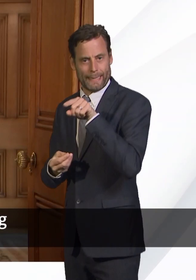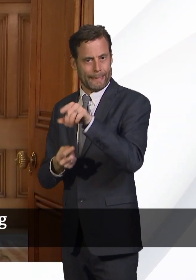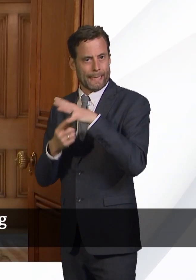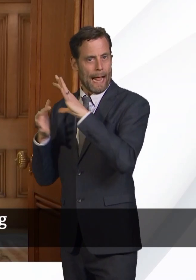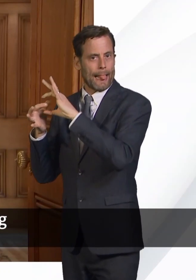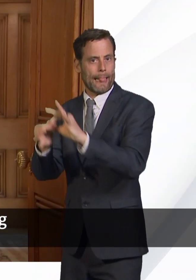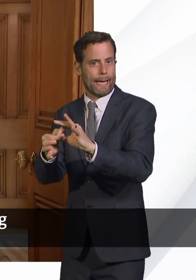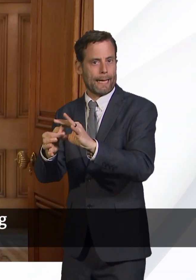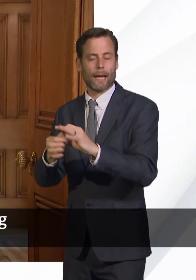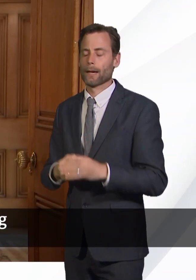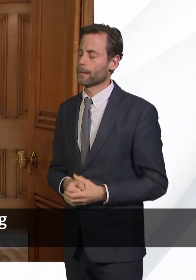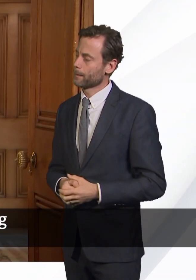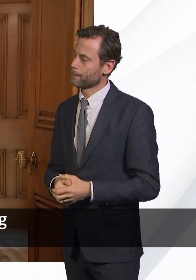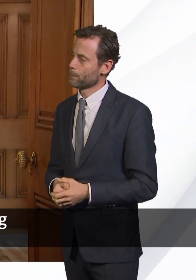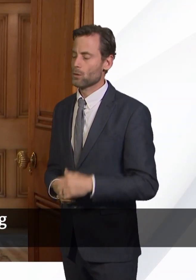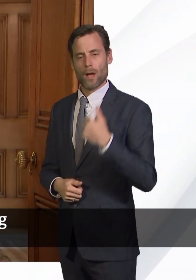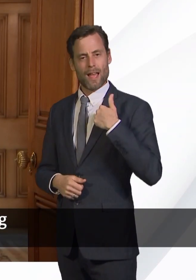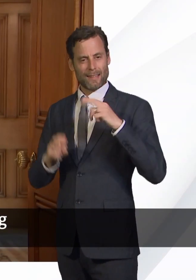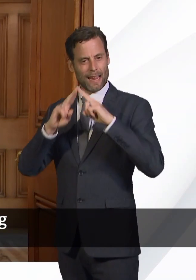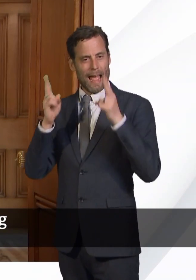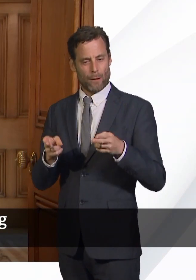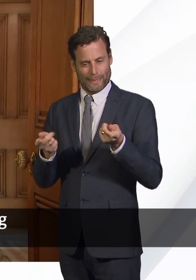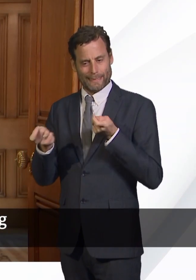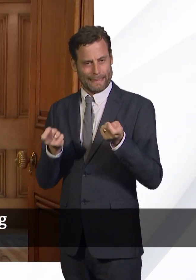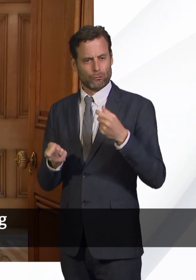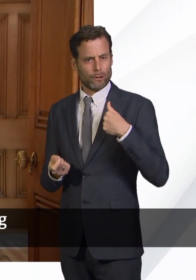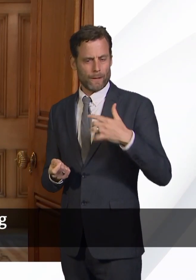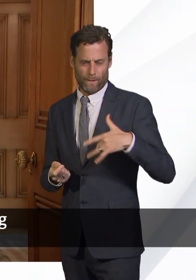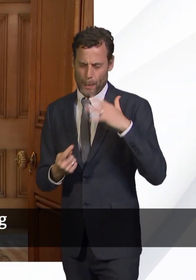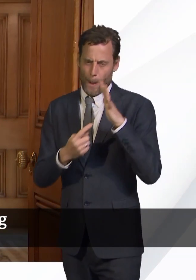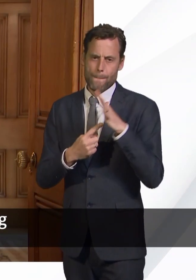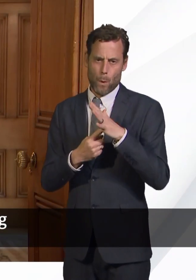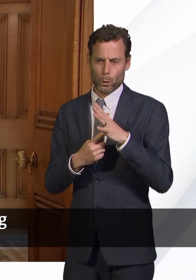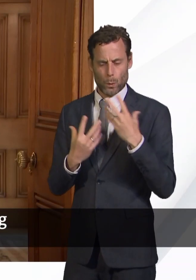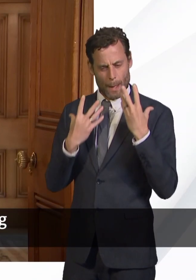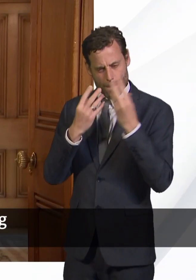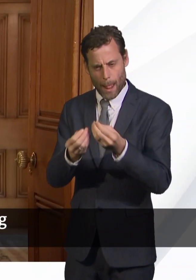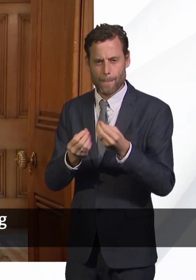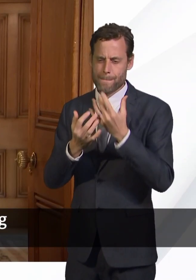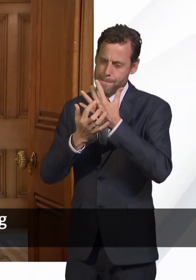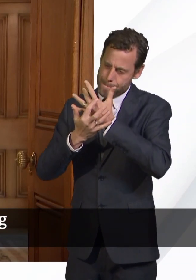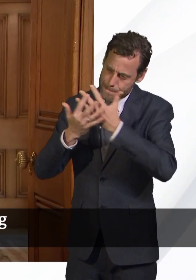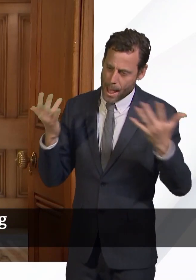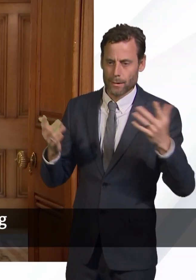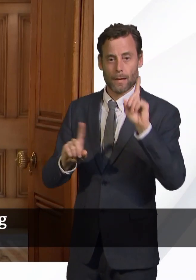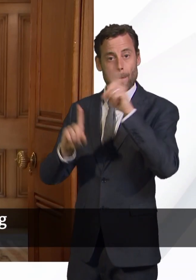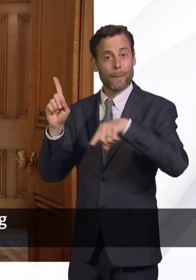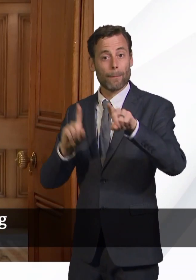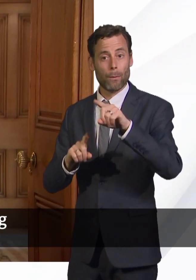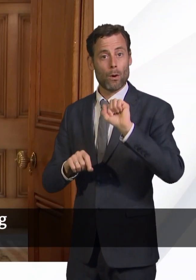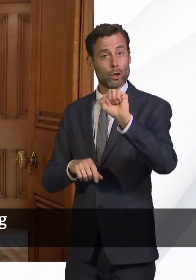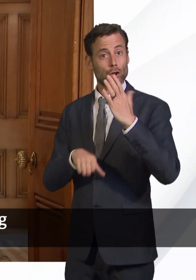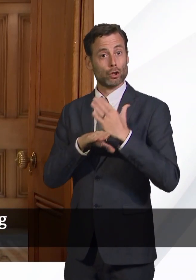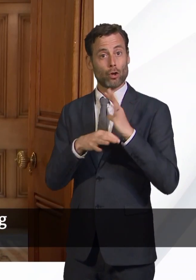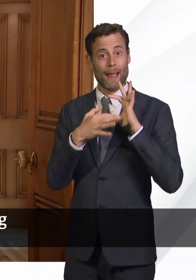Housing Secretary, I will do everything I can to support the millions of people employed in the construction and